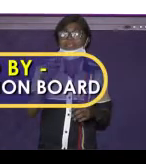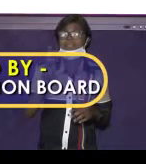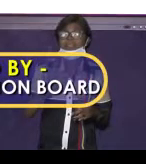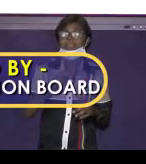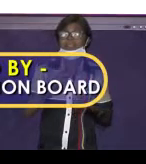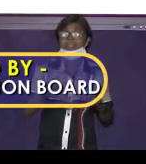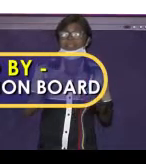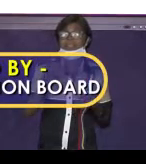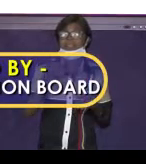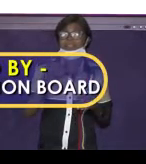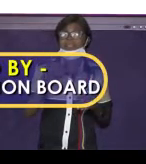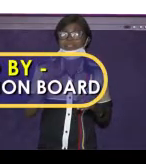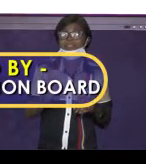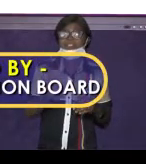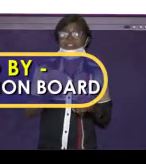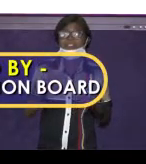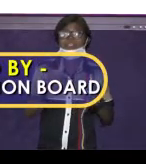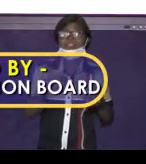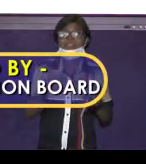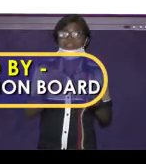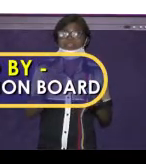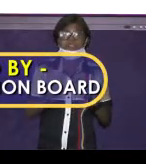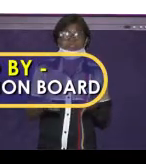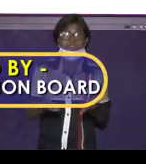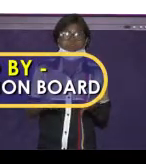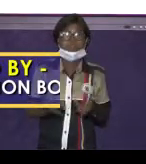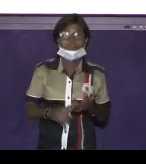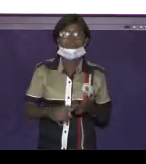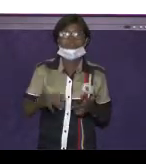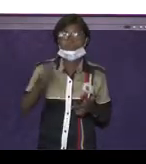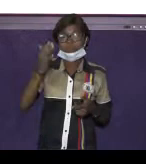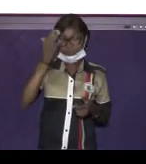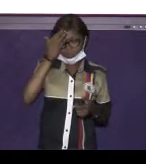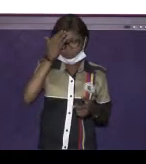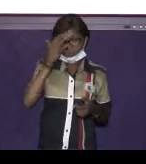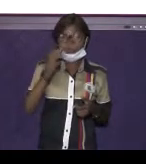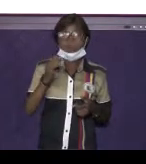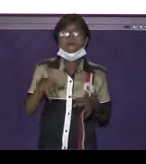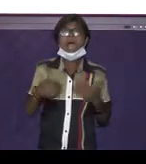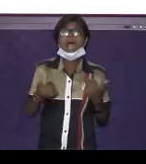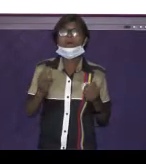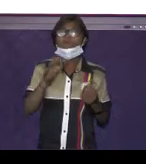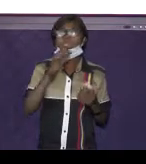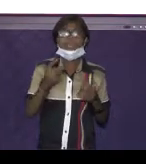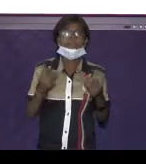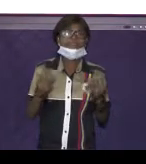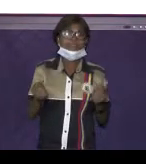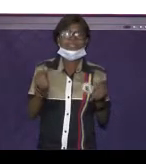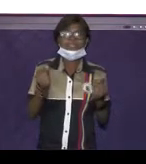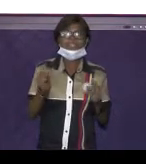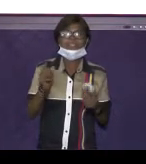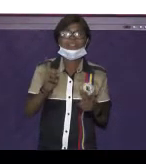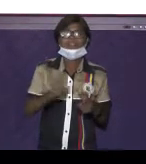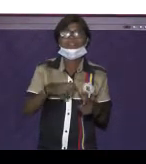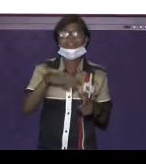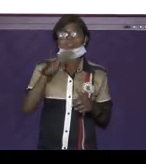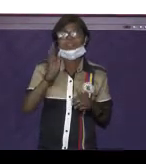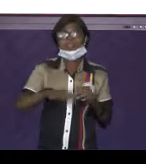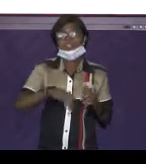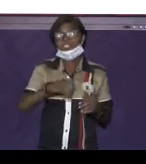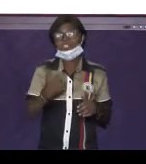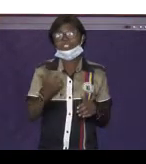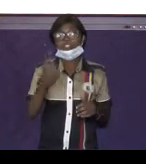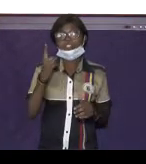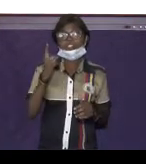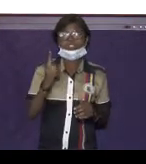compare speeds, my friend. If you want to know whether speed is more than the other, you have to make sure they are in the same units. It's either they are both